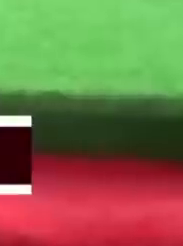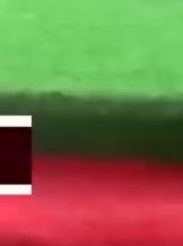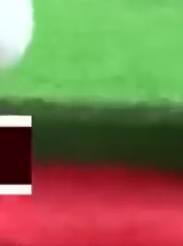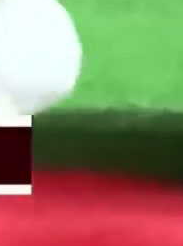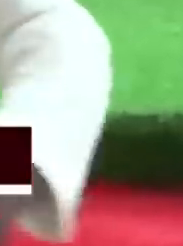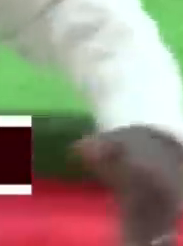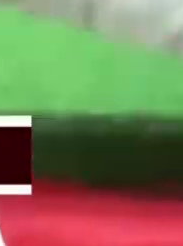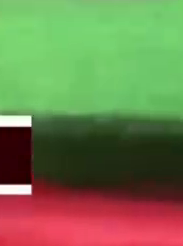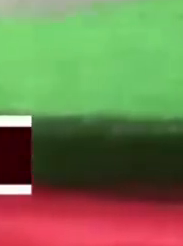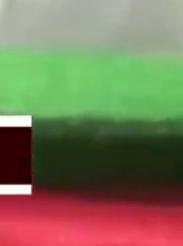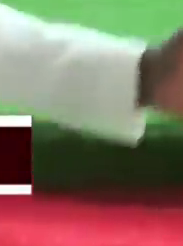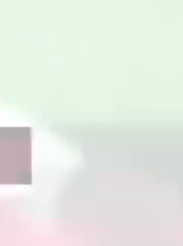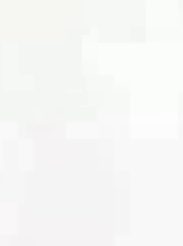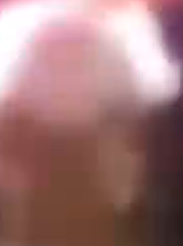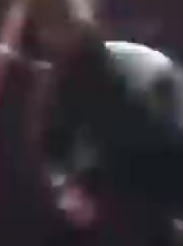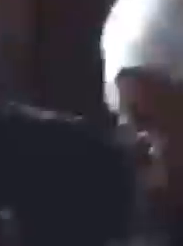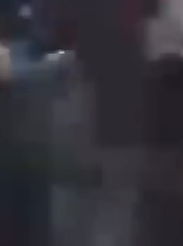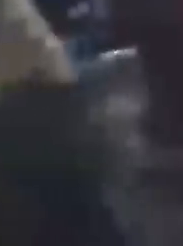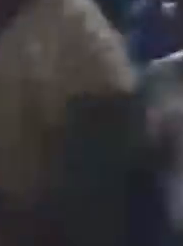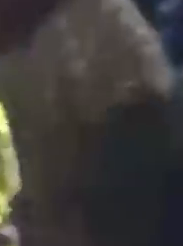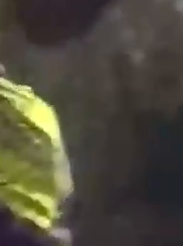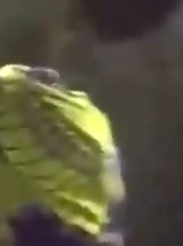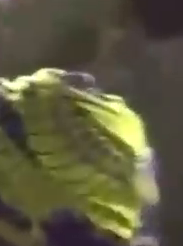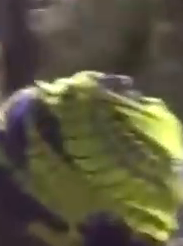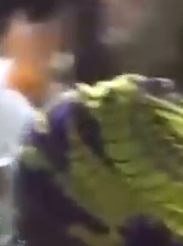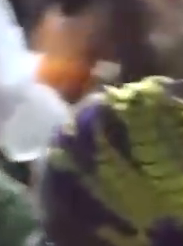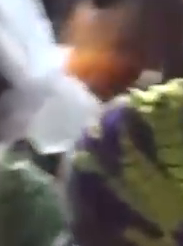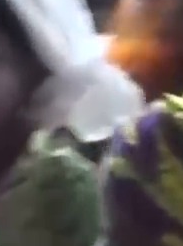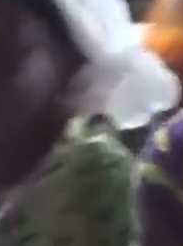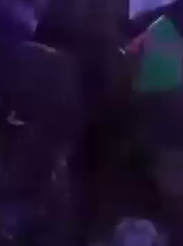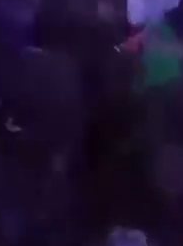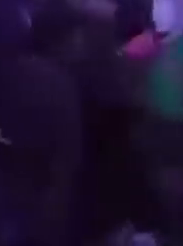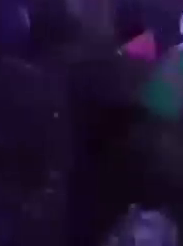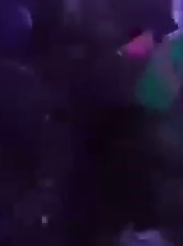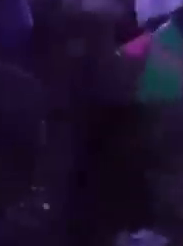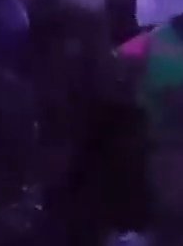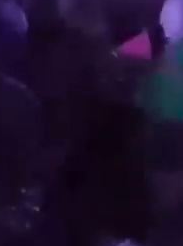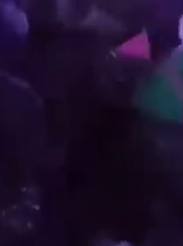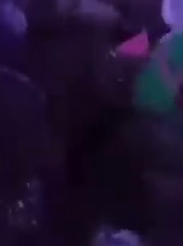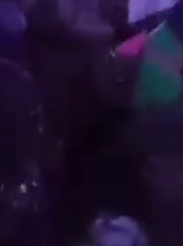Mustafa JP Baba Shebi Baba Tinesa wo isangamu ni pele ogun